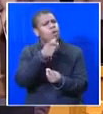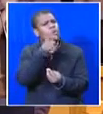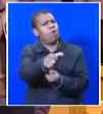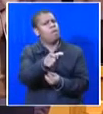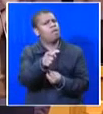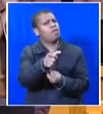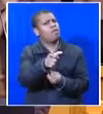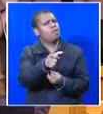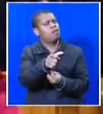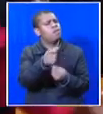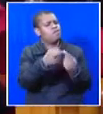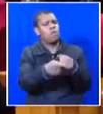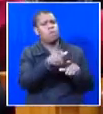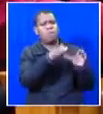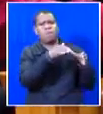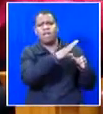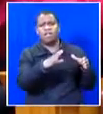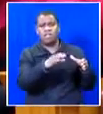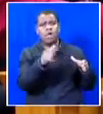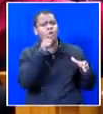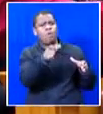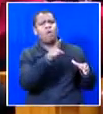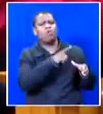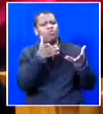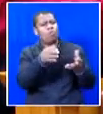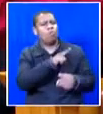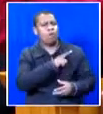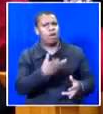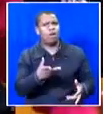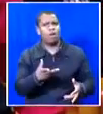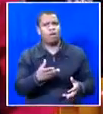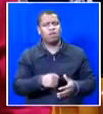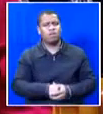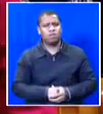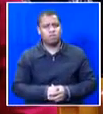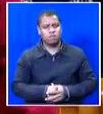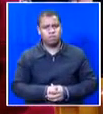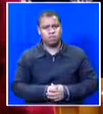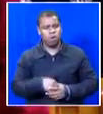people? Okay. Yeah. We are not owing ANC any fucking damn thing, man.